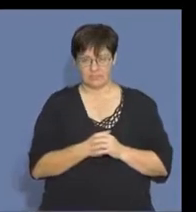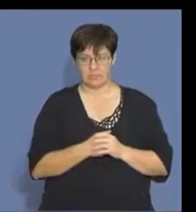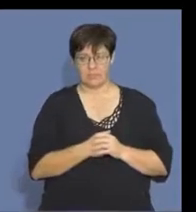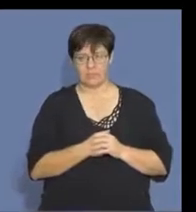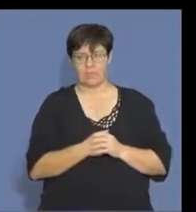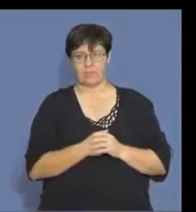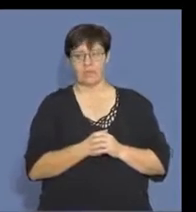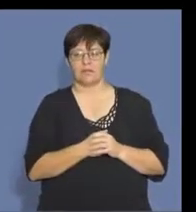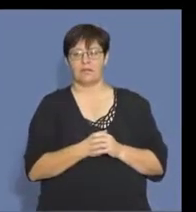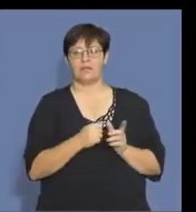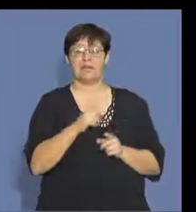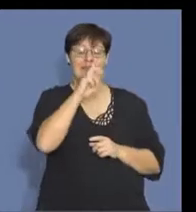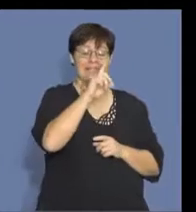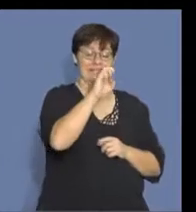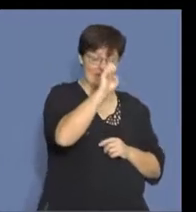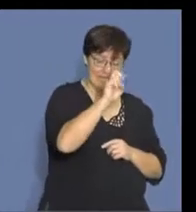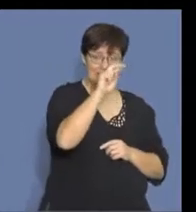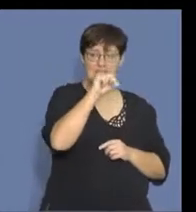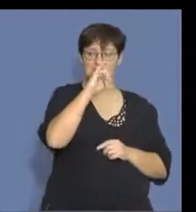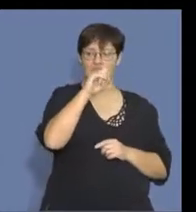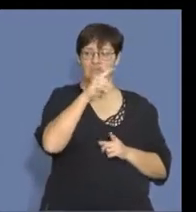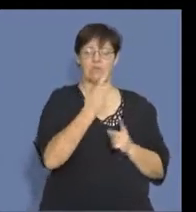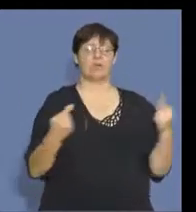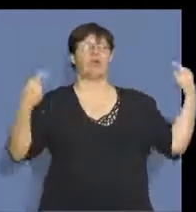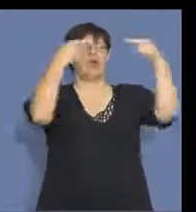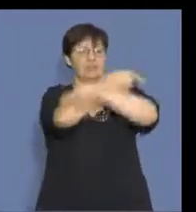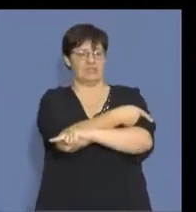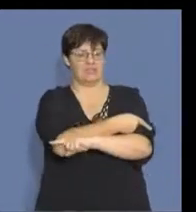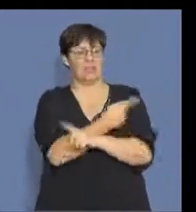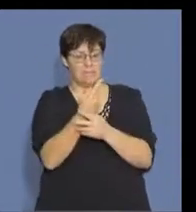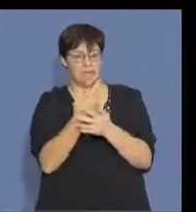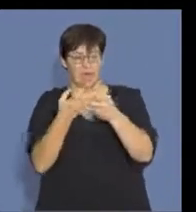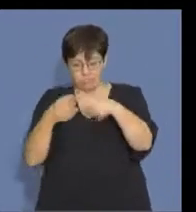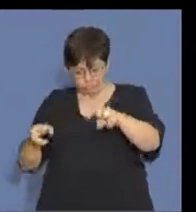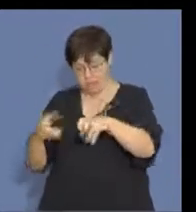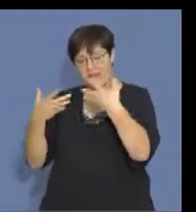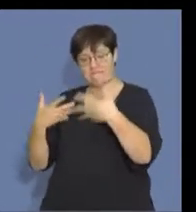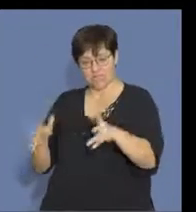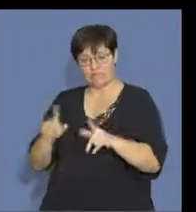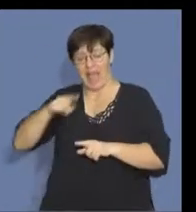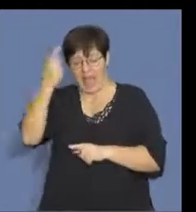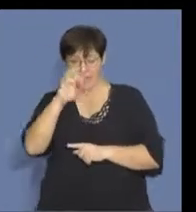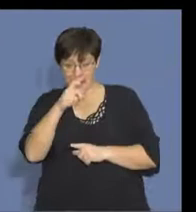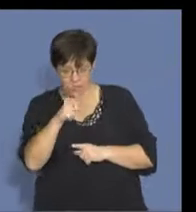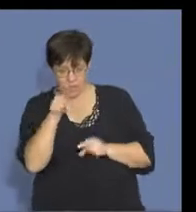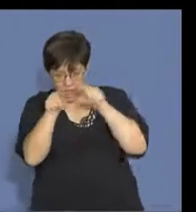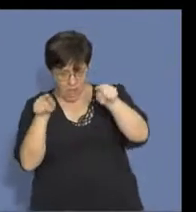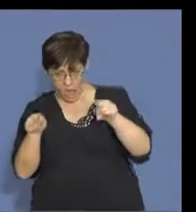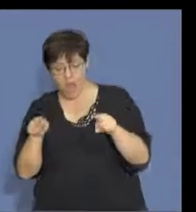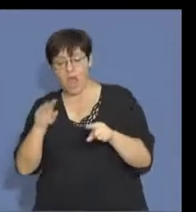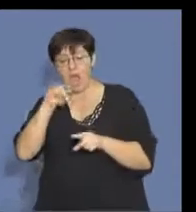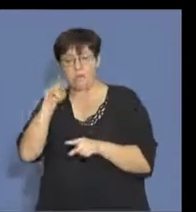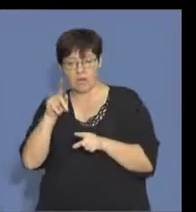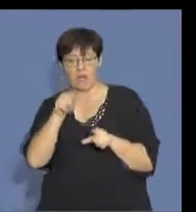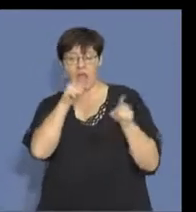Okay, so denitrification is the opposite of nitrification. So there are other bacteria that convert the ammonia